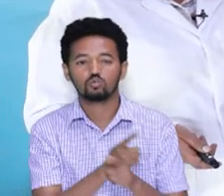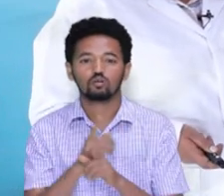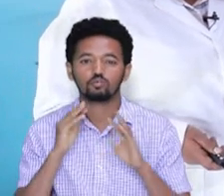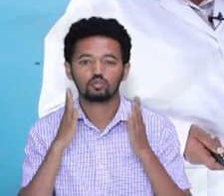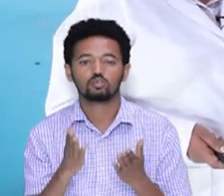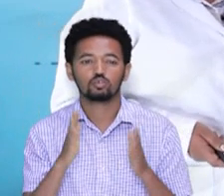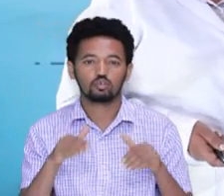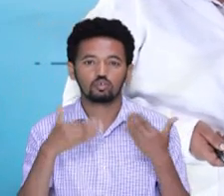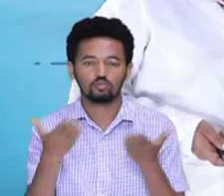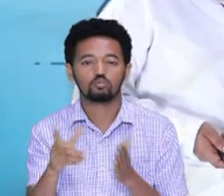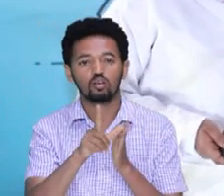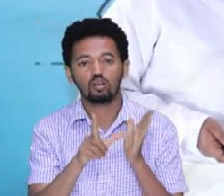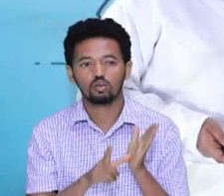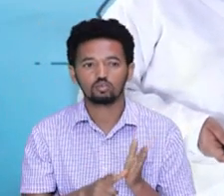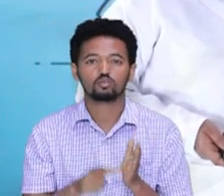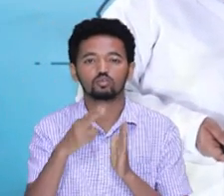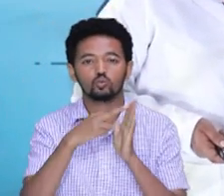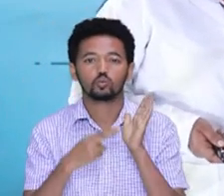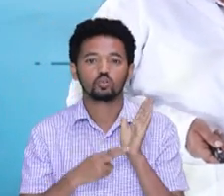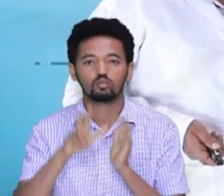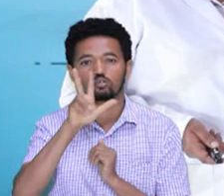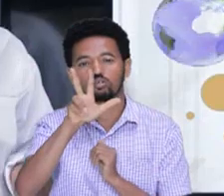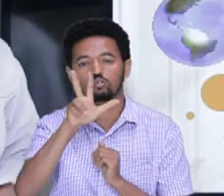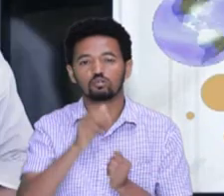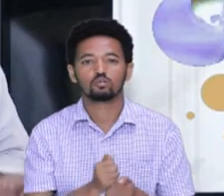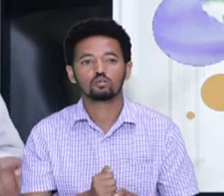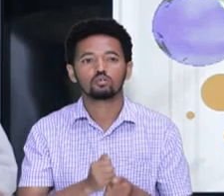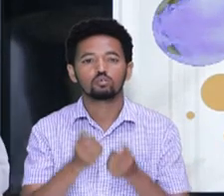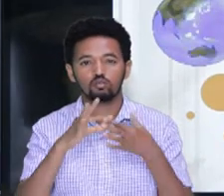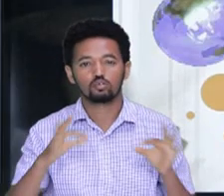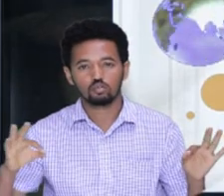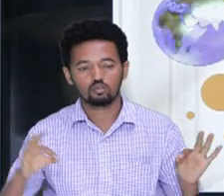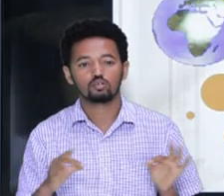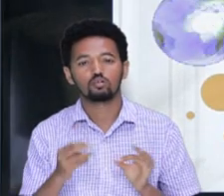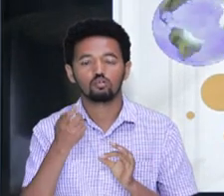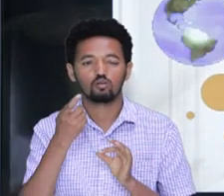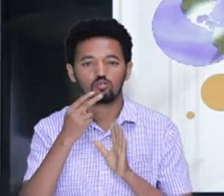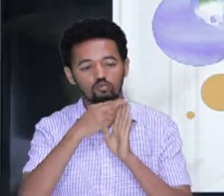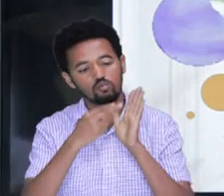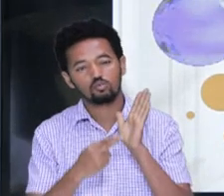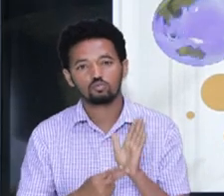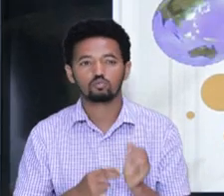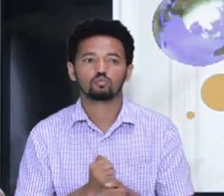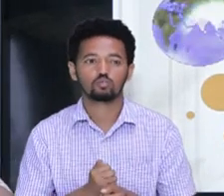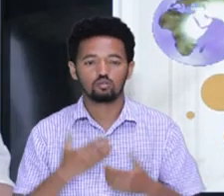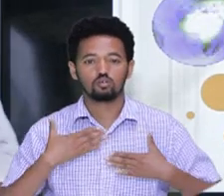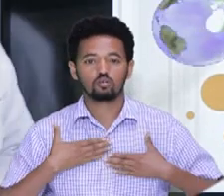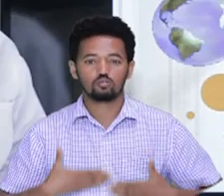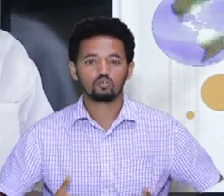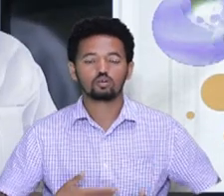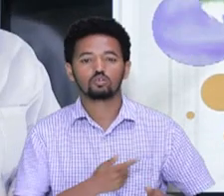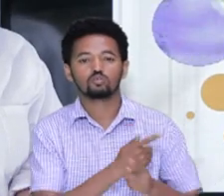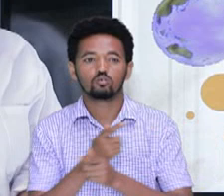will give you a lecture on Unit 3. The title of the unit is An Overview of Physical